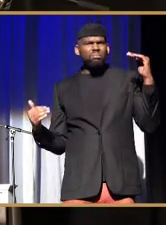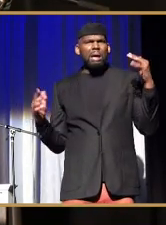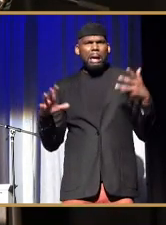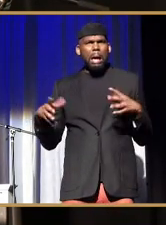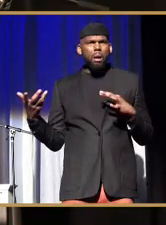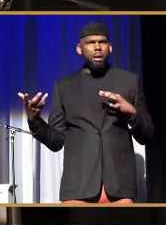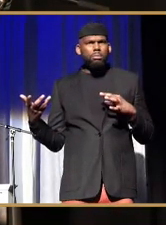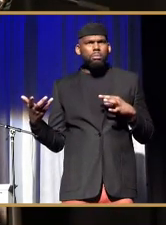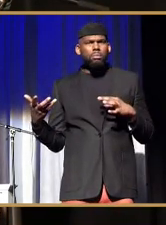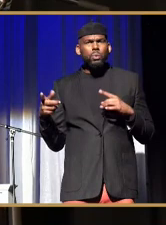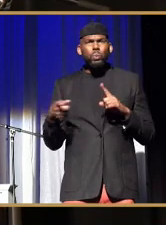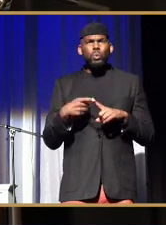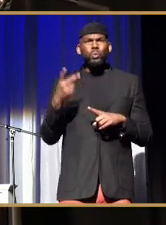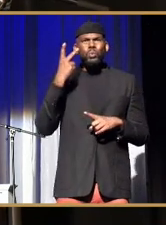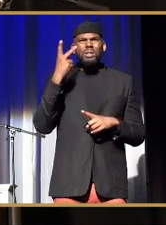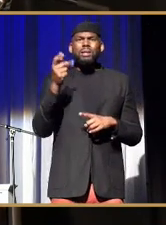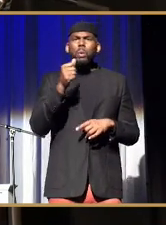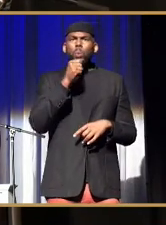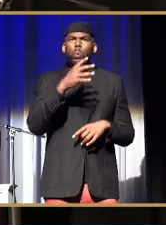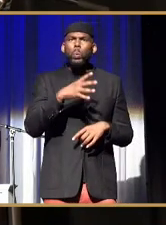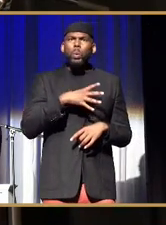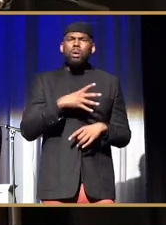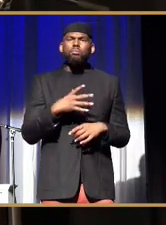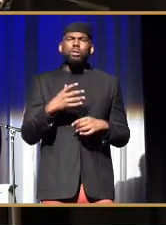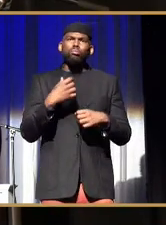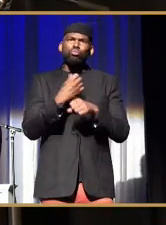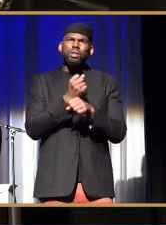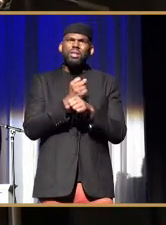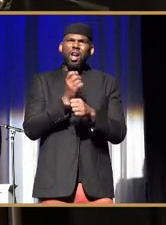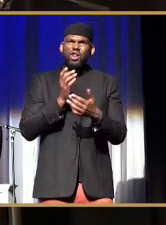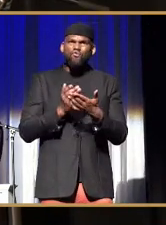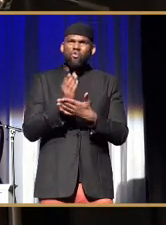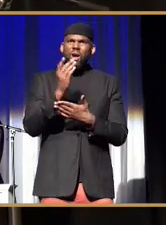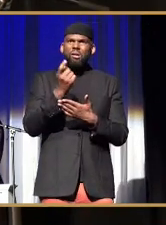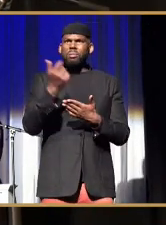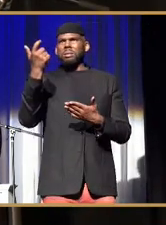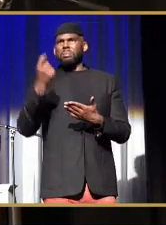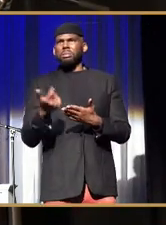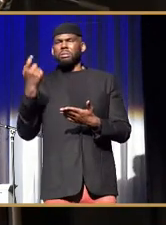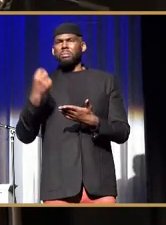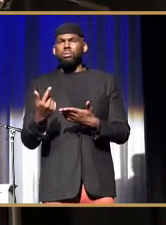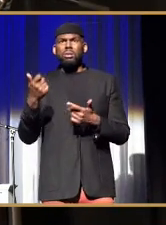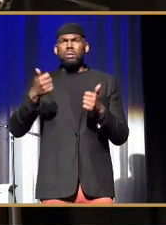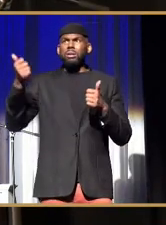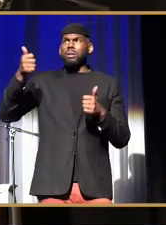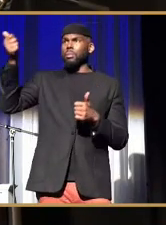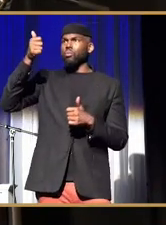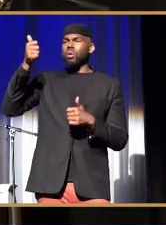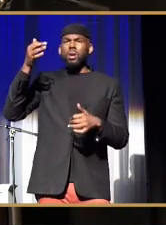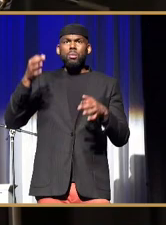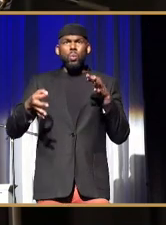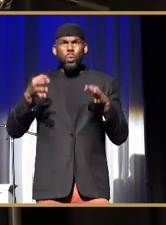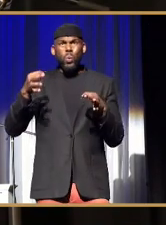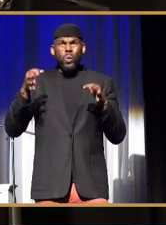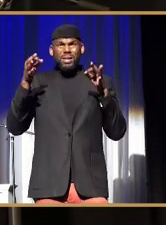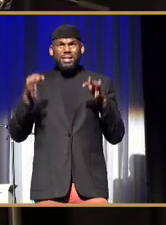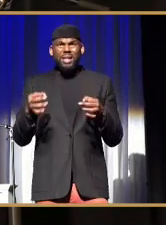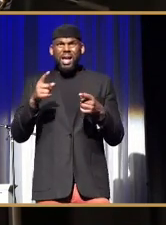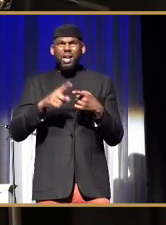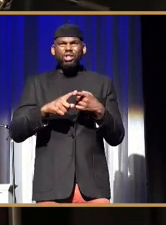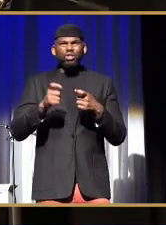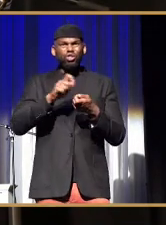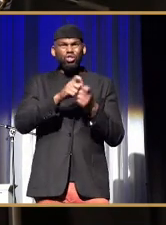chaos when we see the erasure of women's reproductive rights after a Supreme Court decided to reverse a